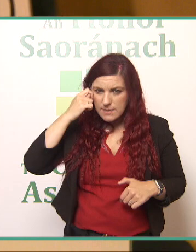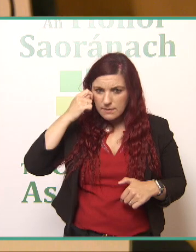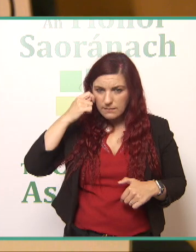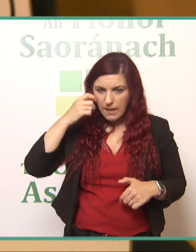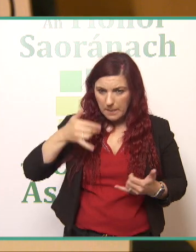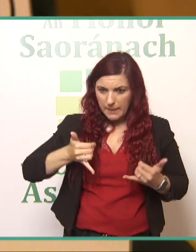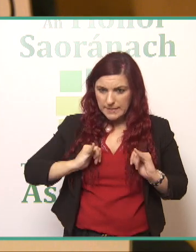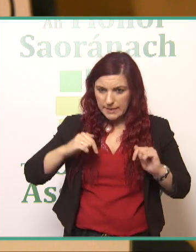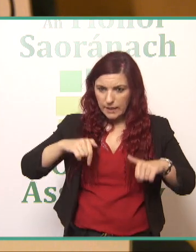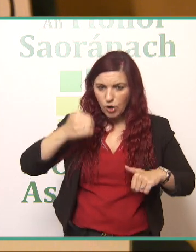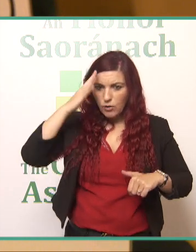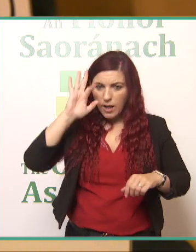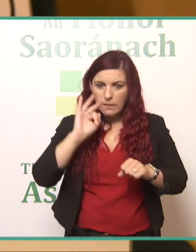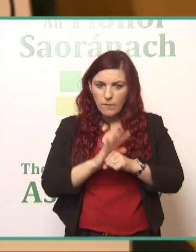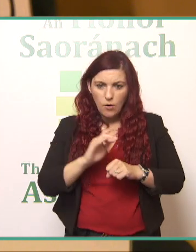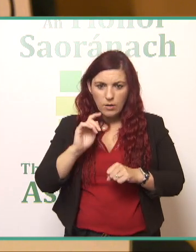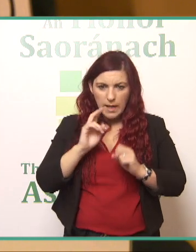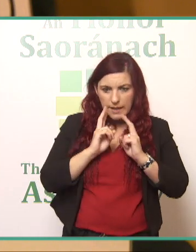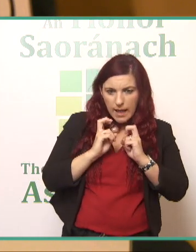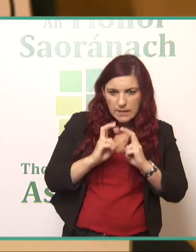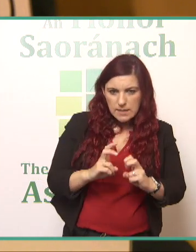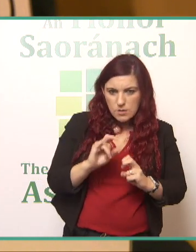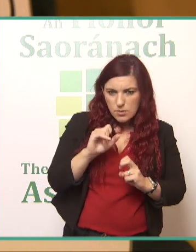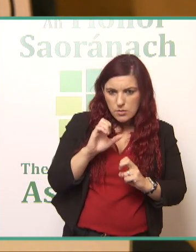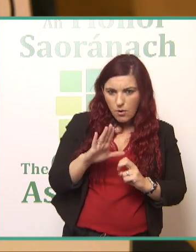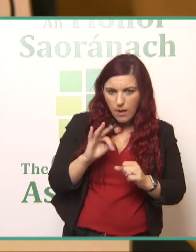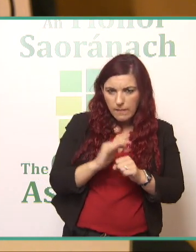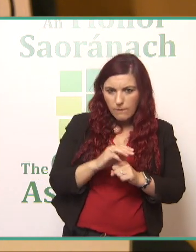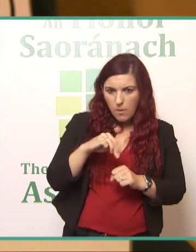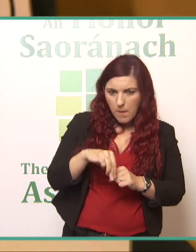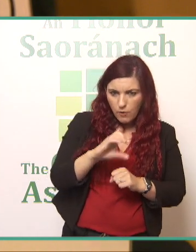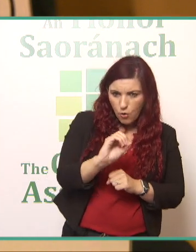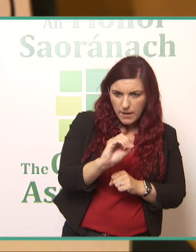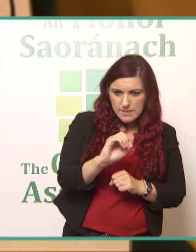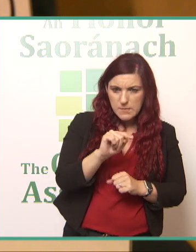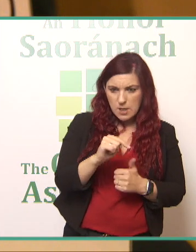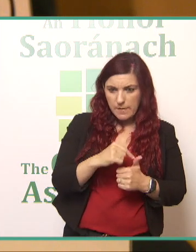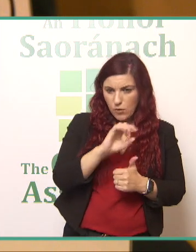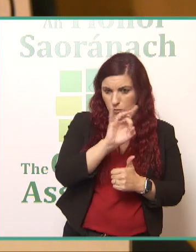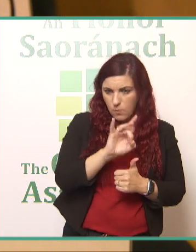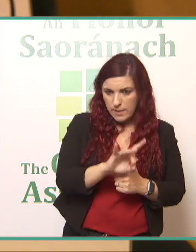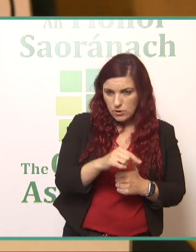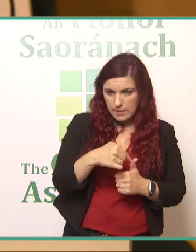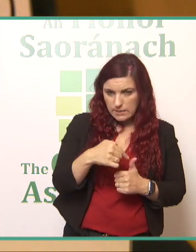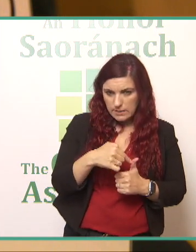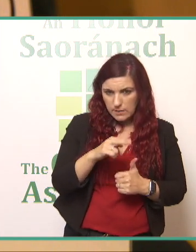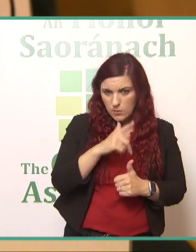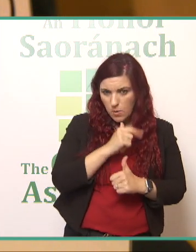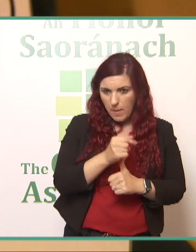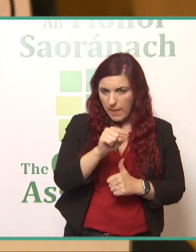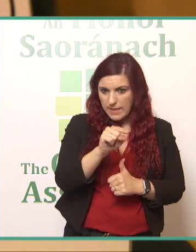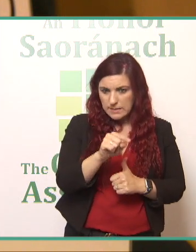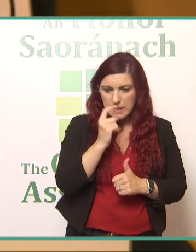for testing analysis of soil for microorganisms? So I'm wondering, could that be addressed,